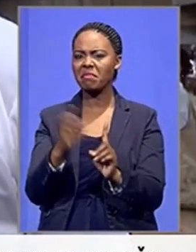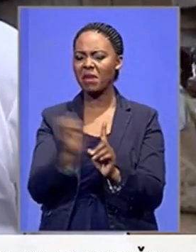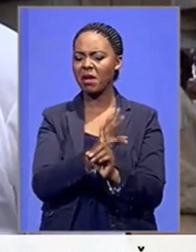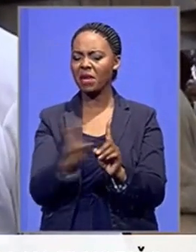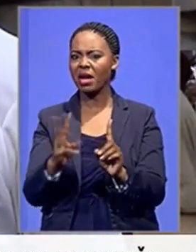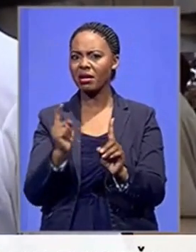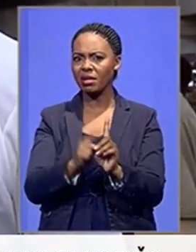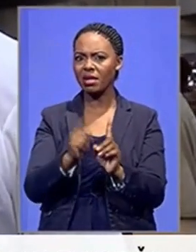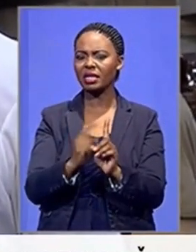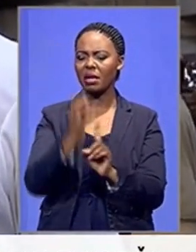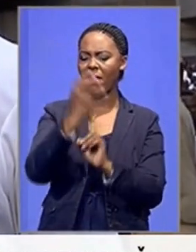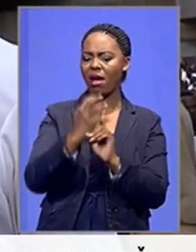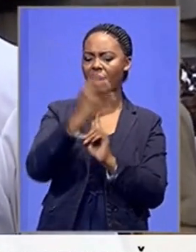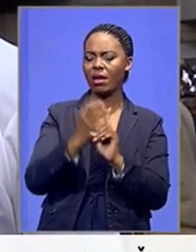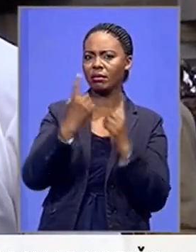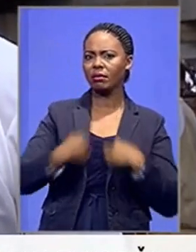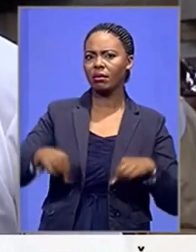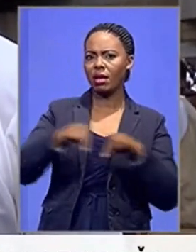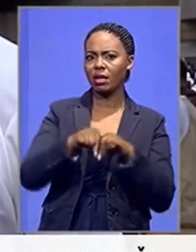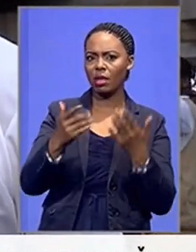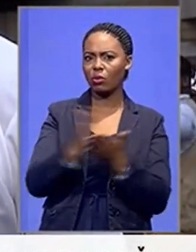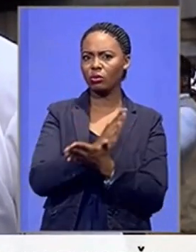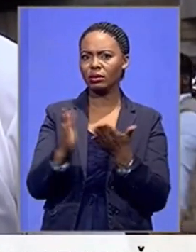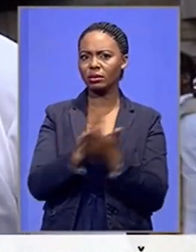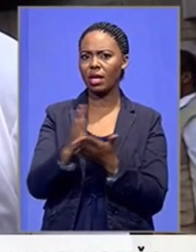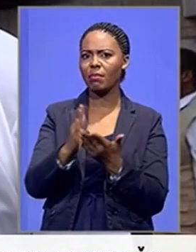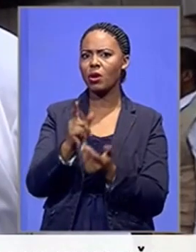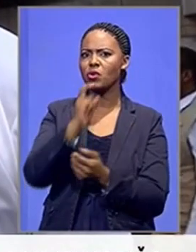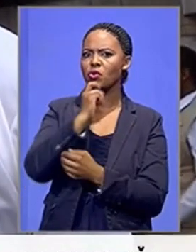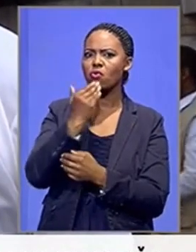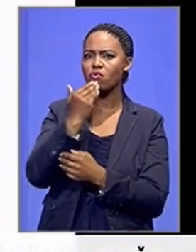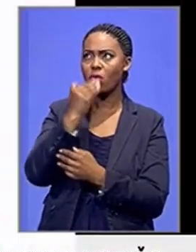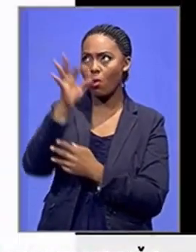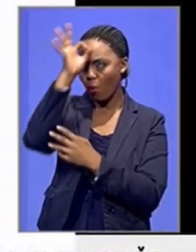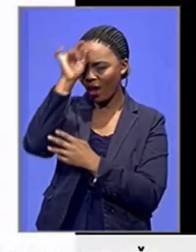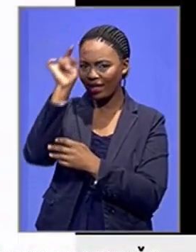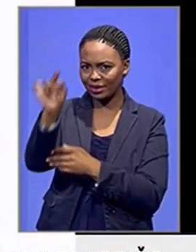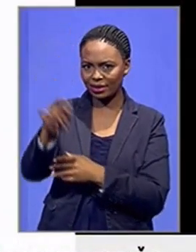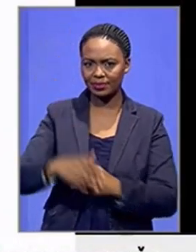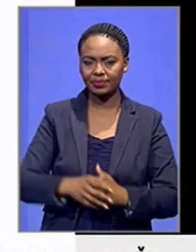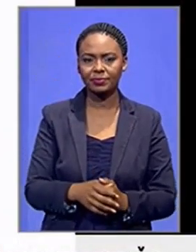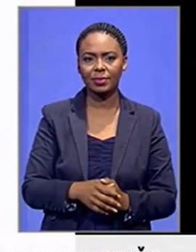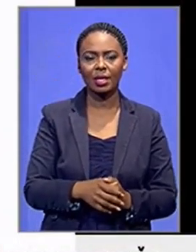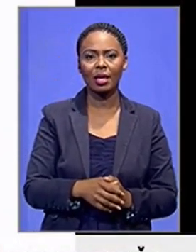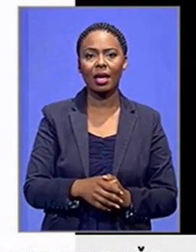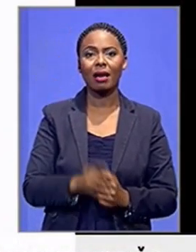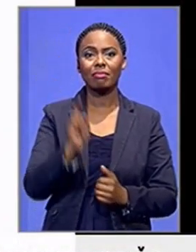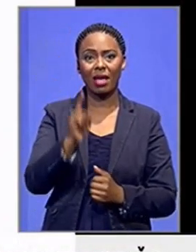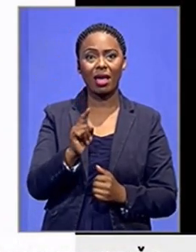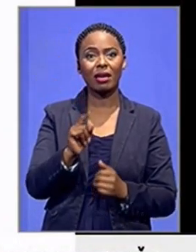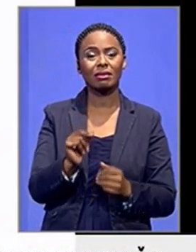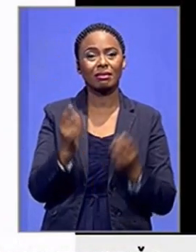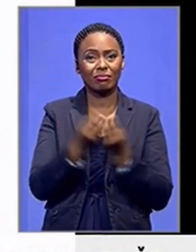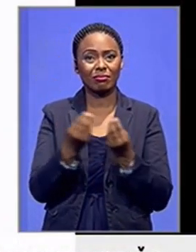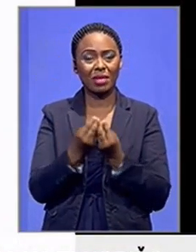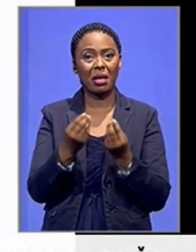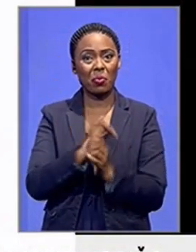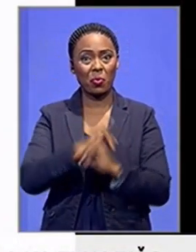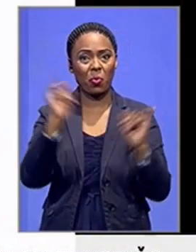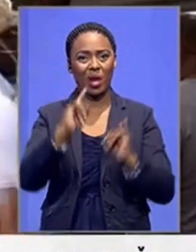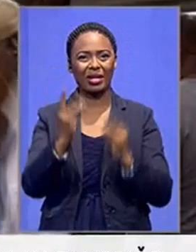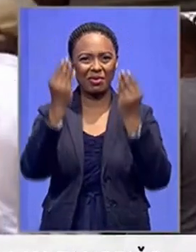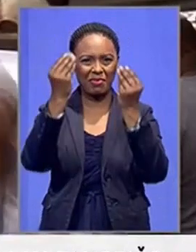and harassing us using some rogue police officers. Khotlang e kgolo gape ke ka ga matlole.